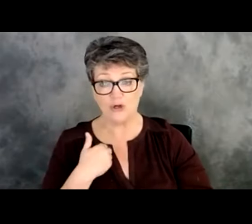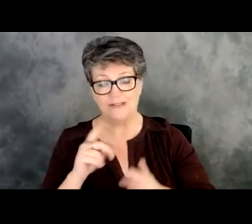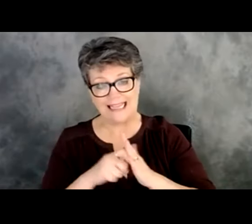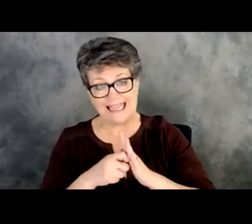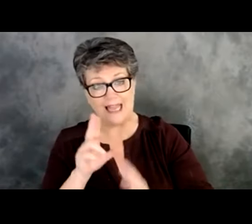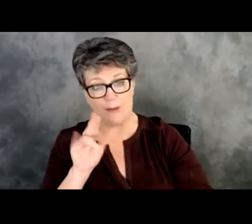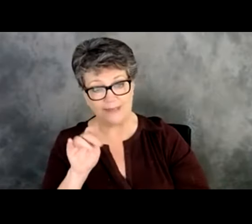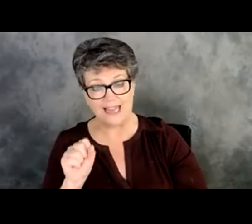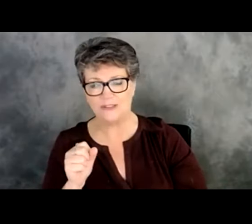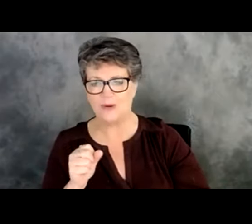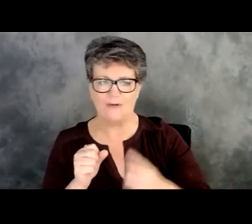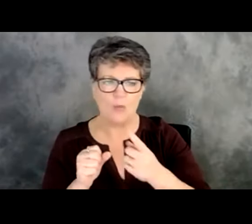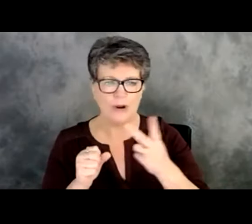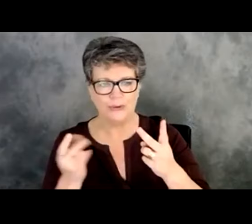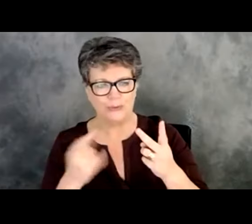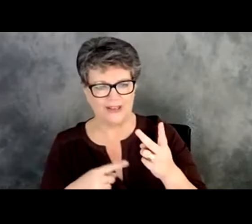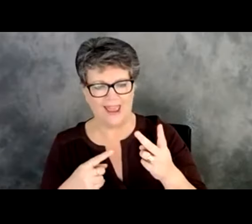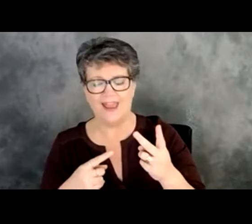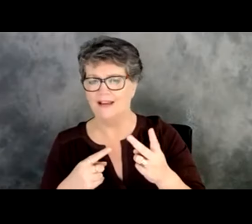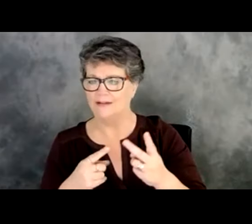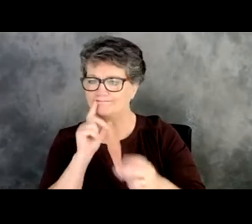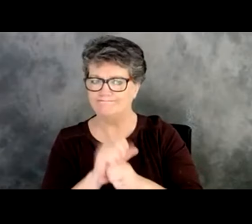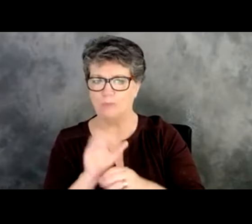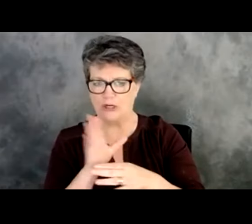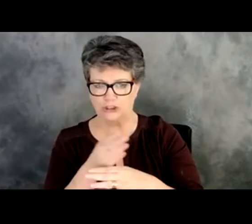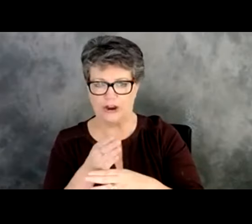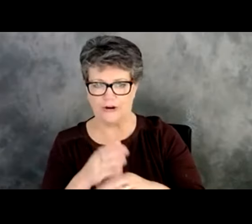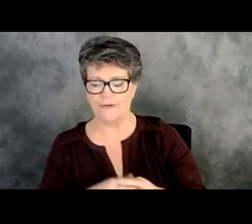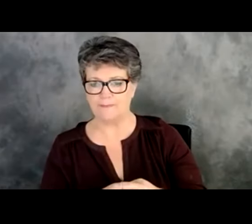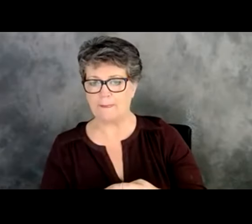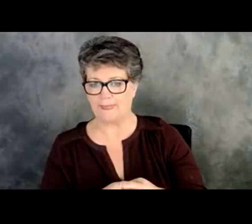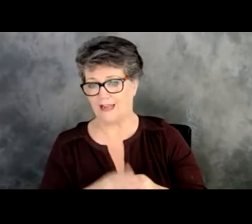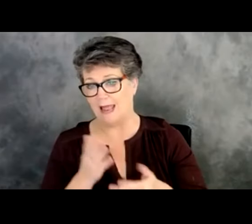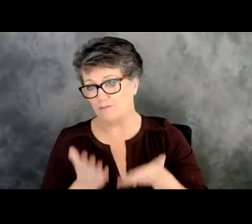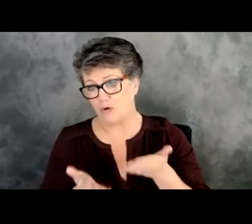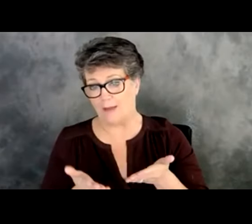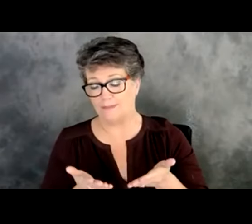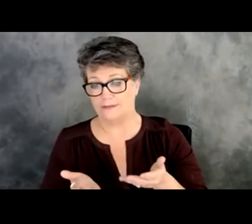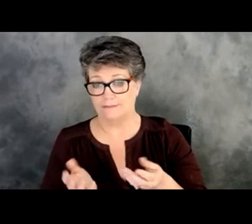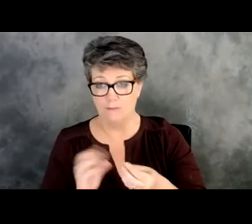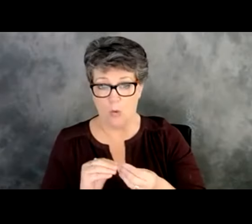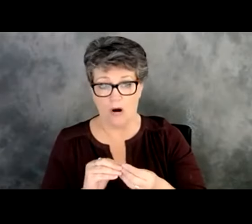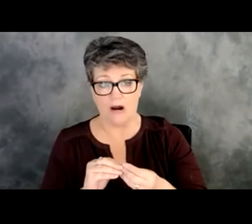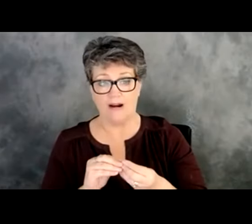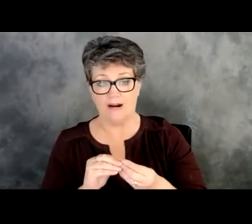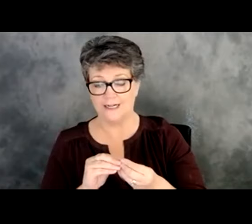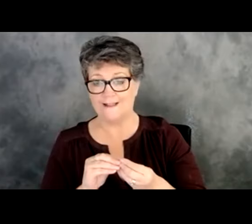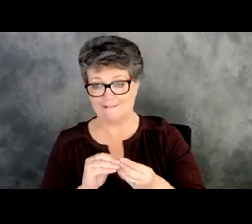have one or two today that we definitely want to share and perhaps more.